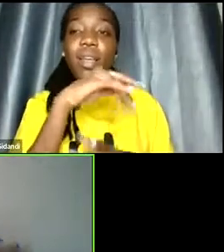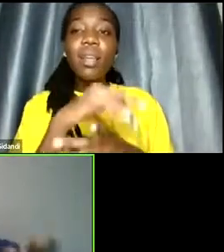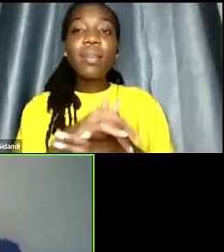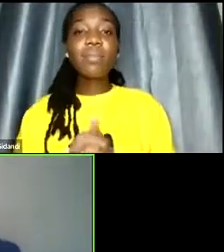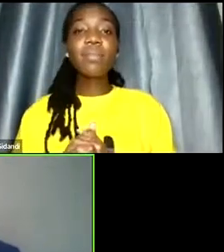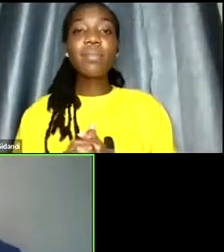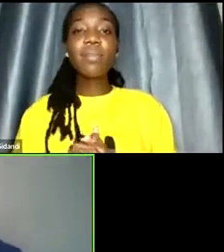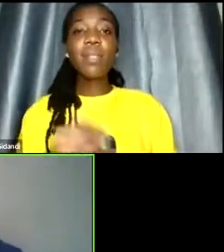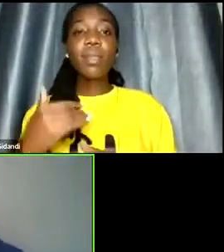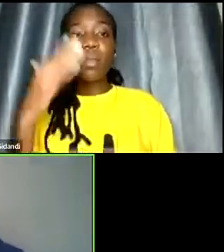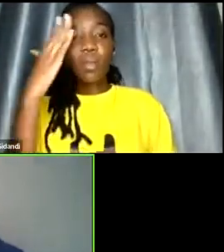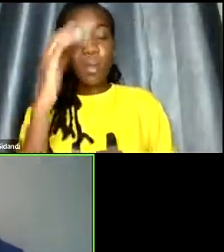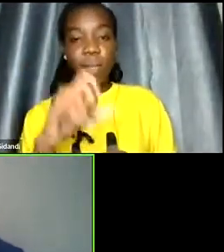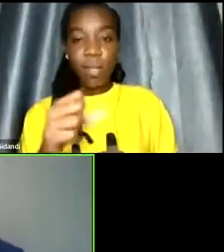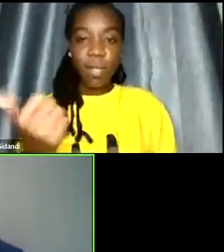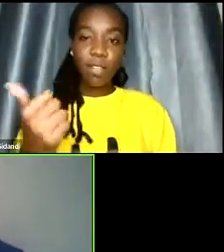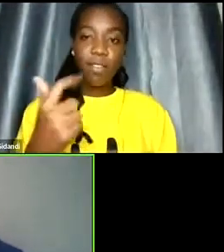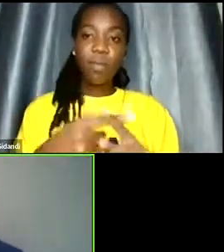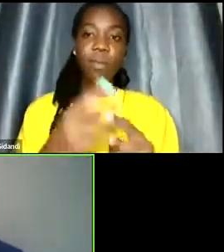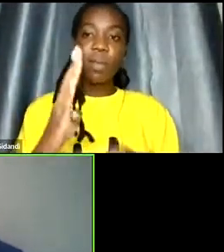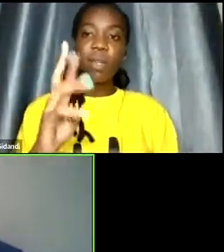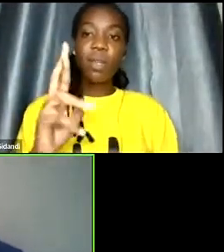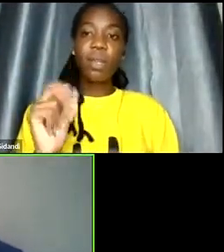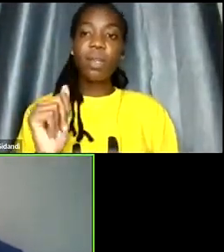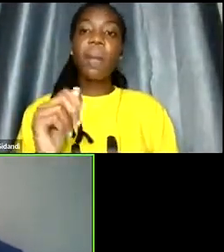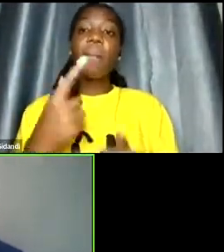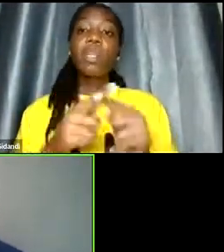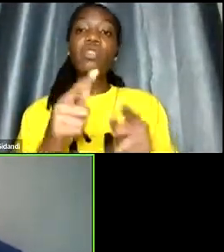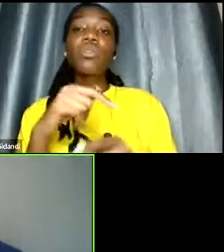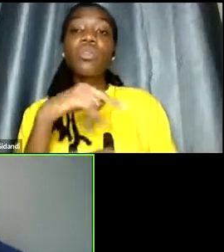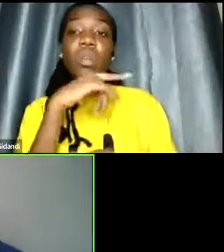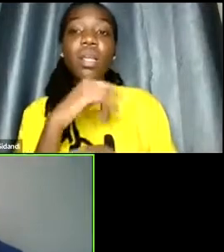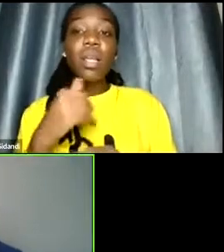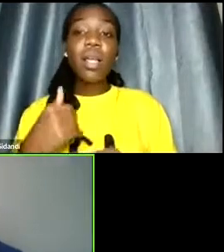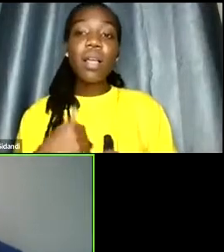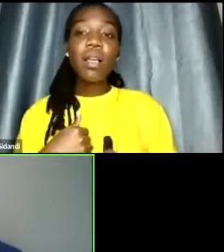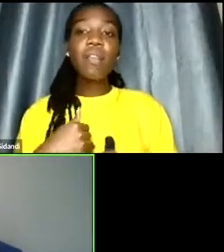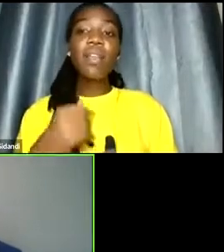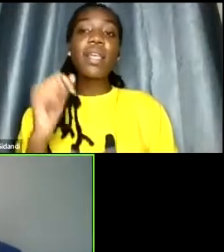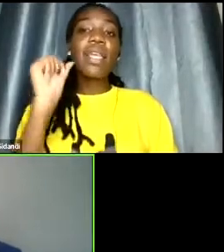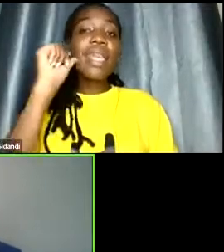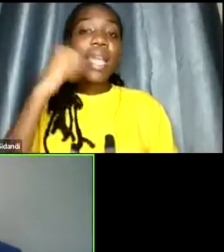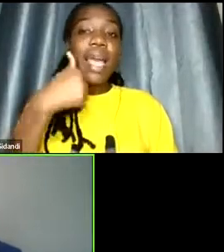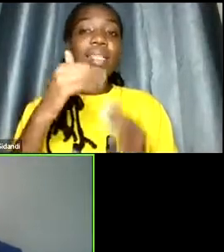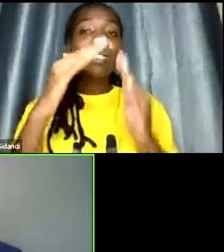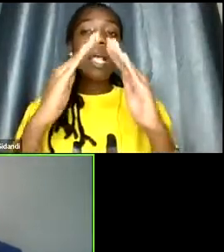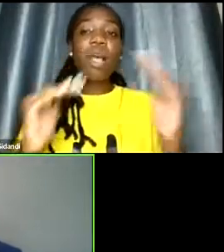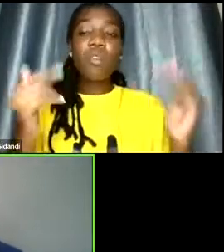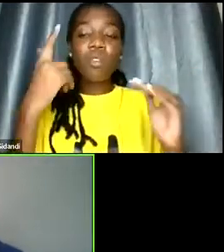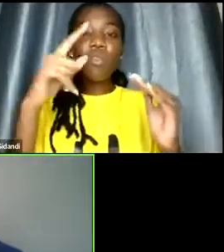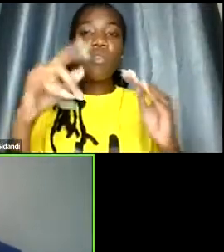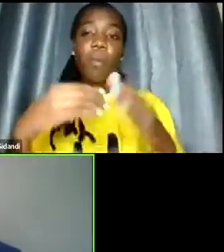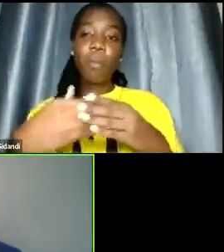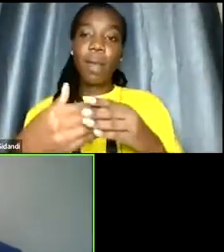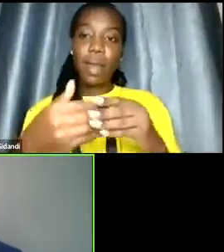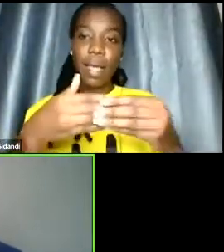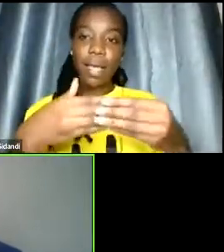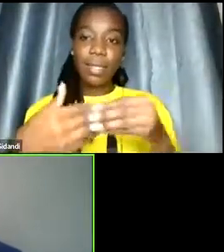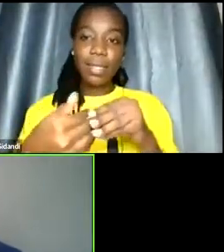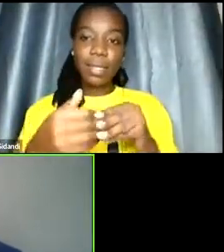from Brussels, but you're Ugandan. There is this company called Nice House of Plastics and Jessa Dairy